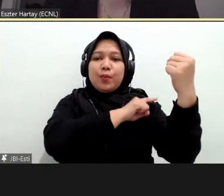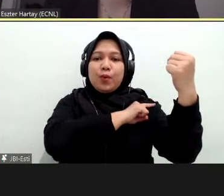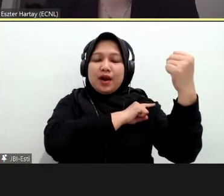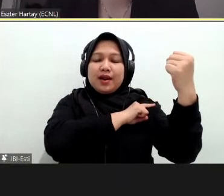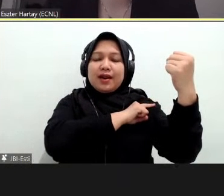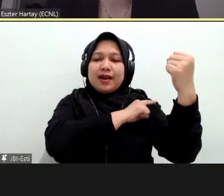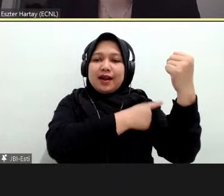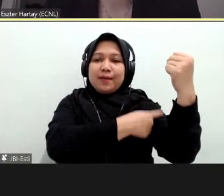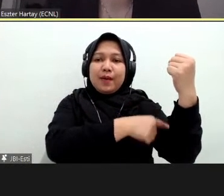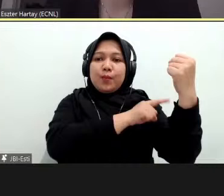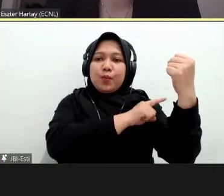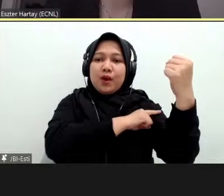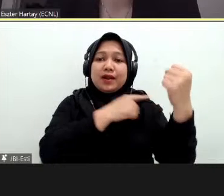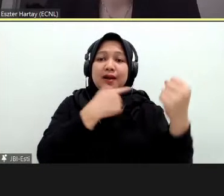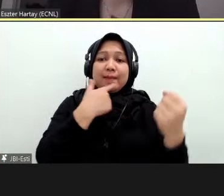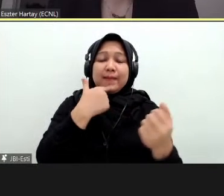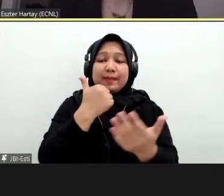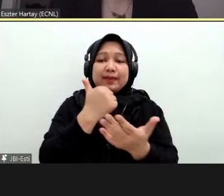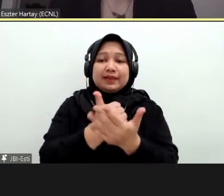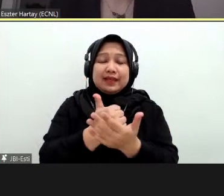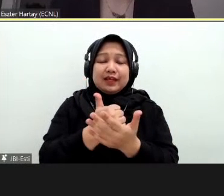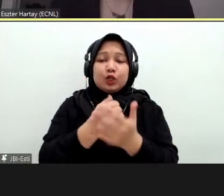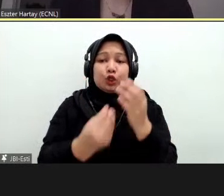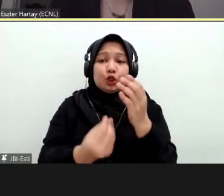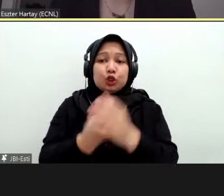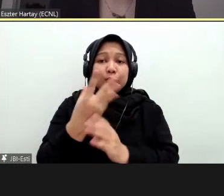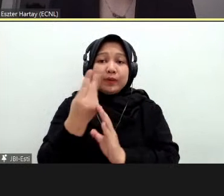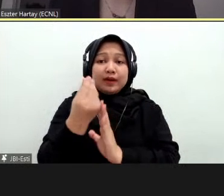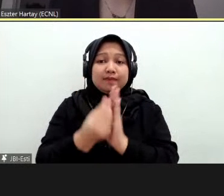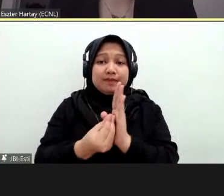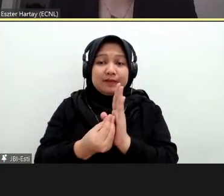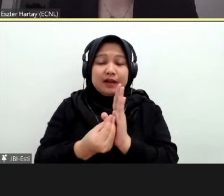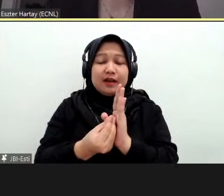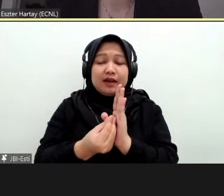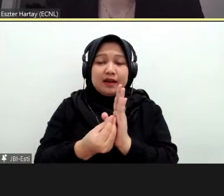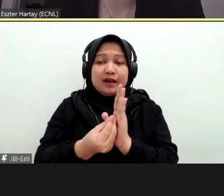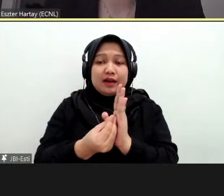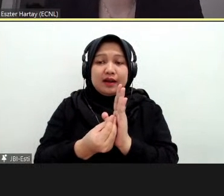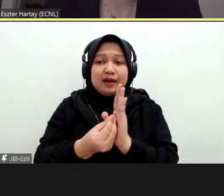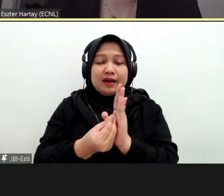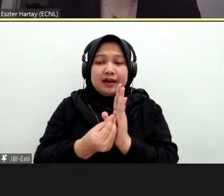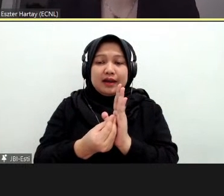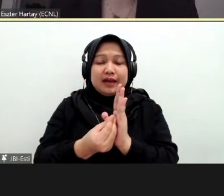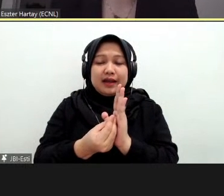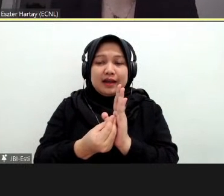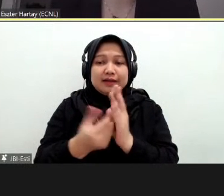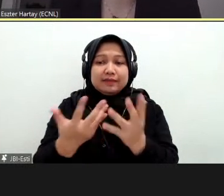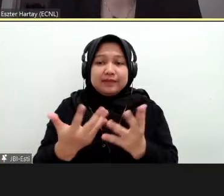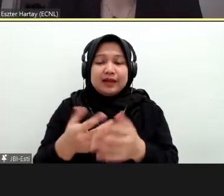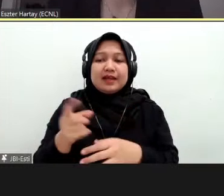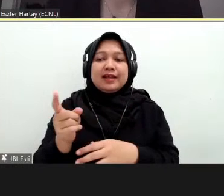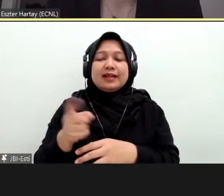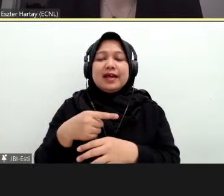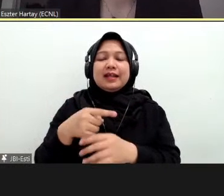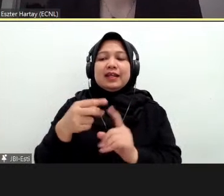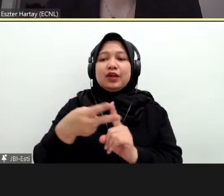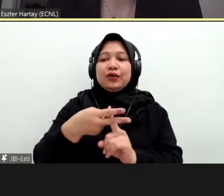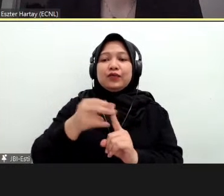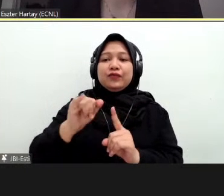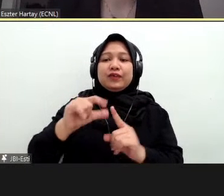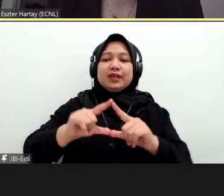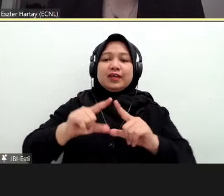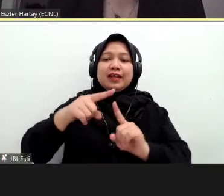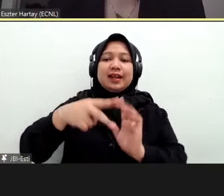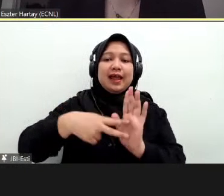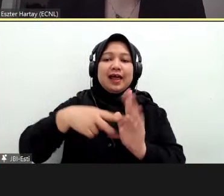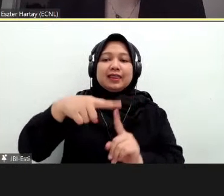of funding is private giving. Philanthropy amplifies the power of people to create a better world and supports